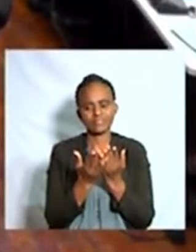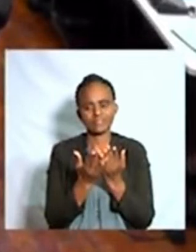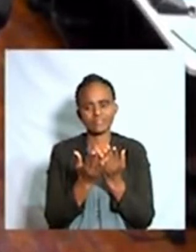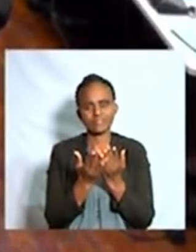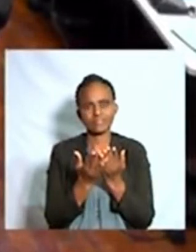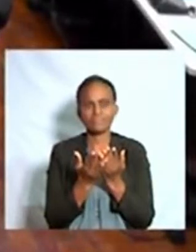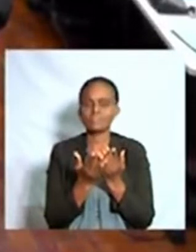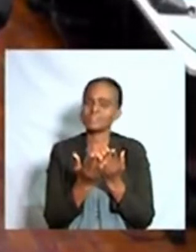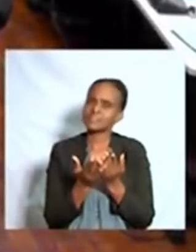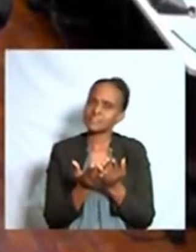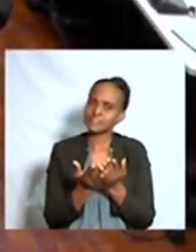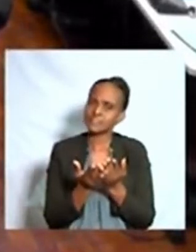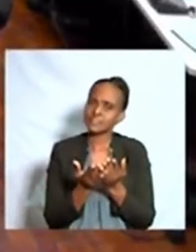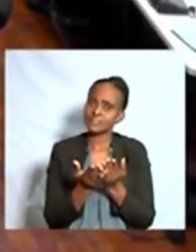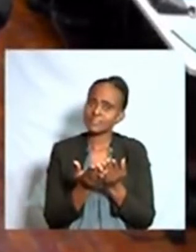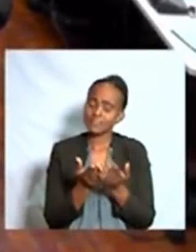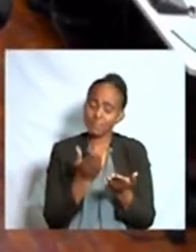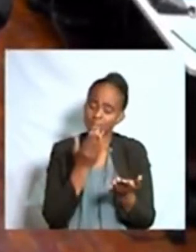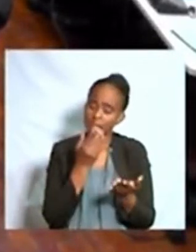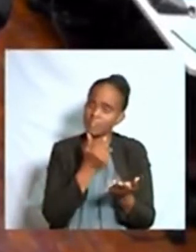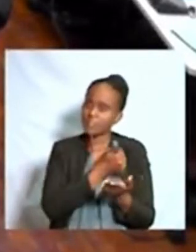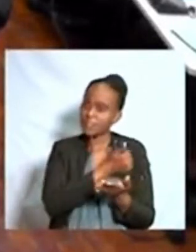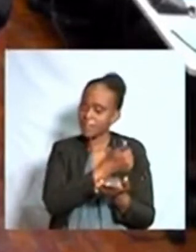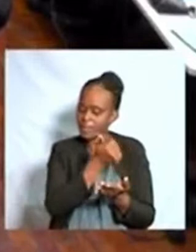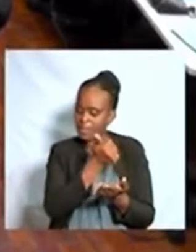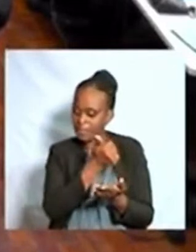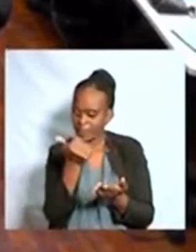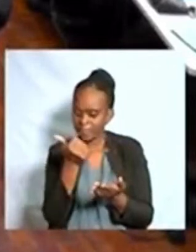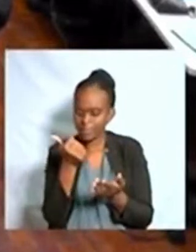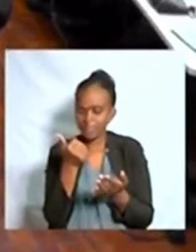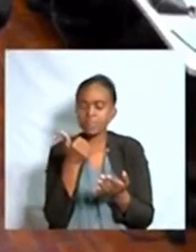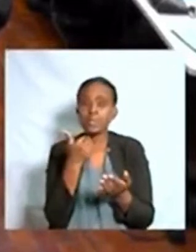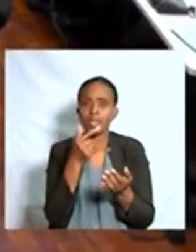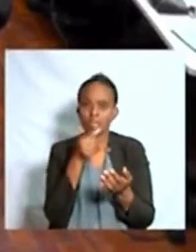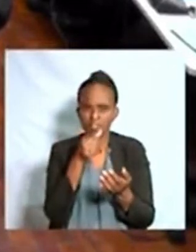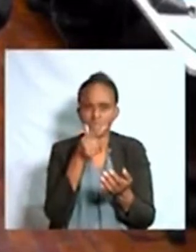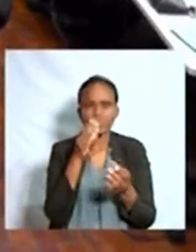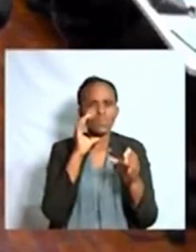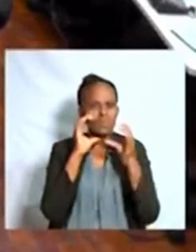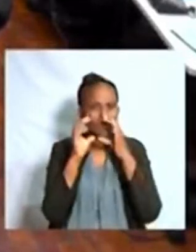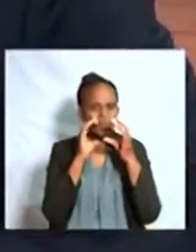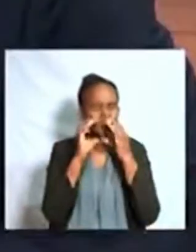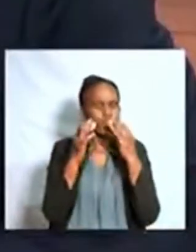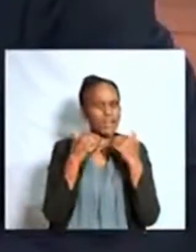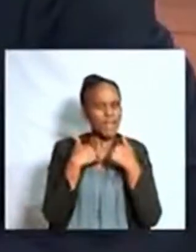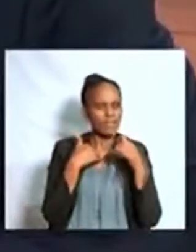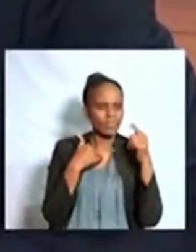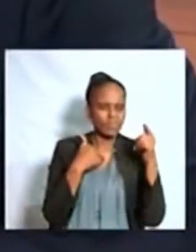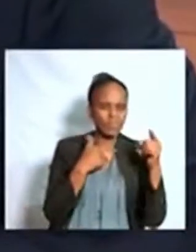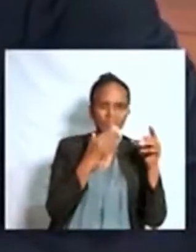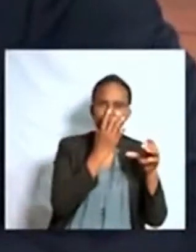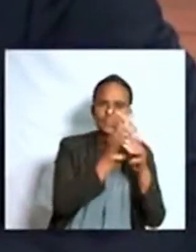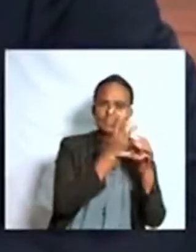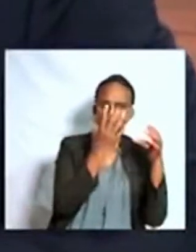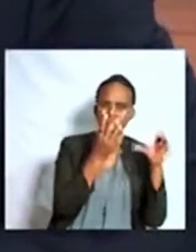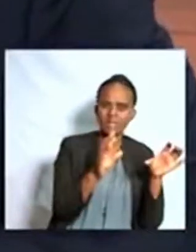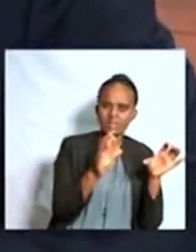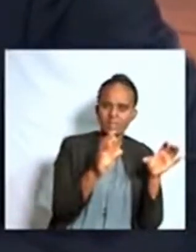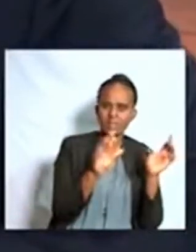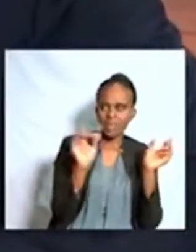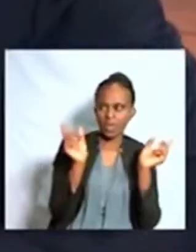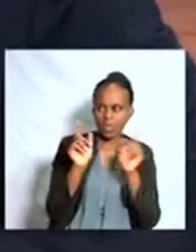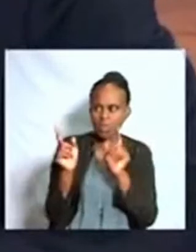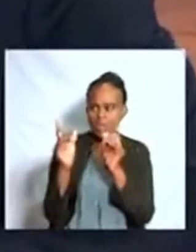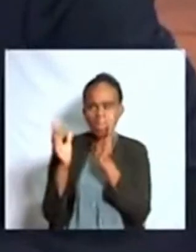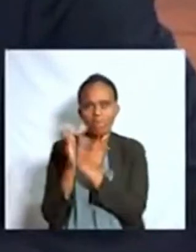at what point, or is there any communication between Chinsali and where those